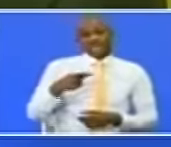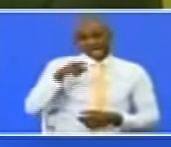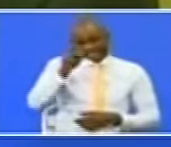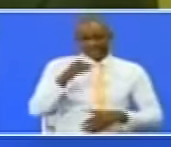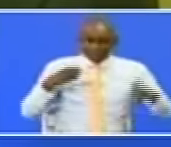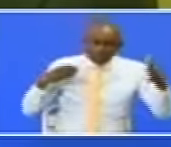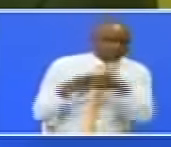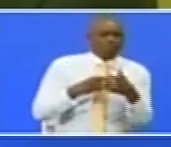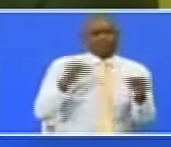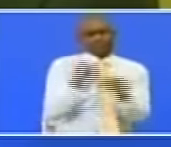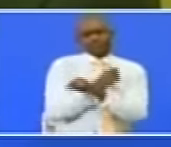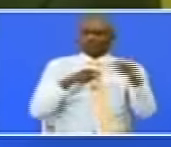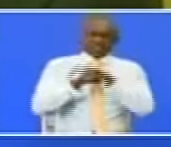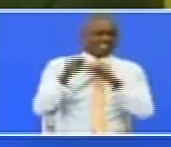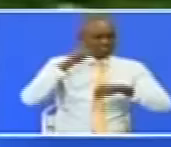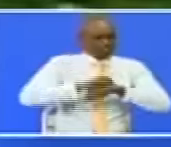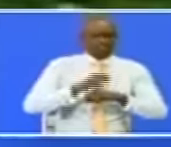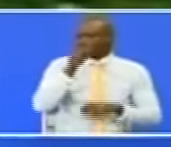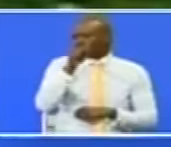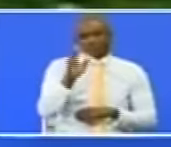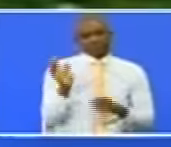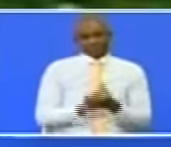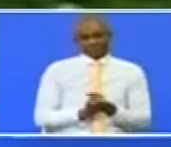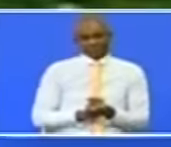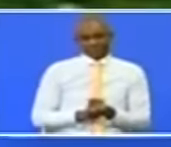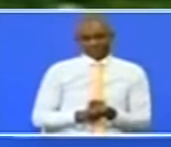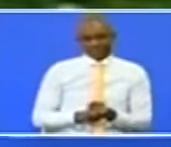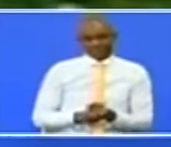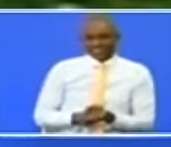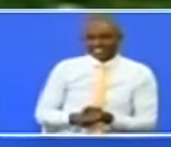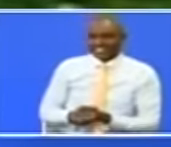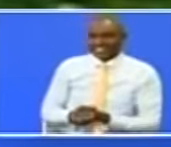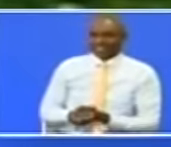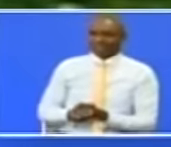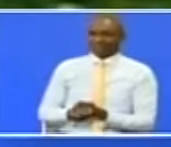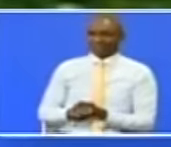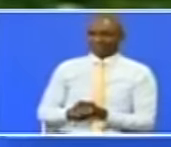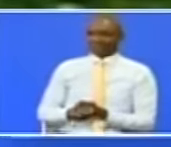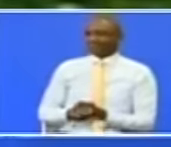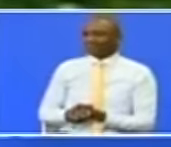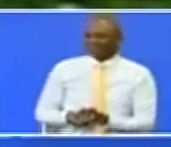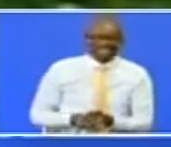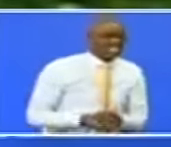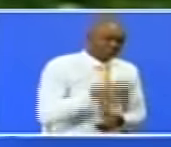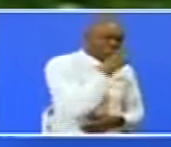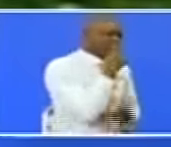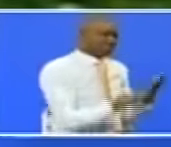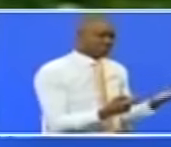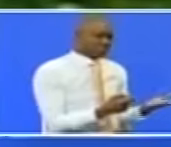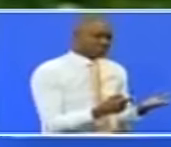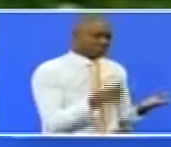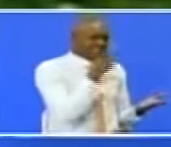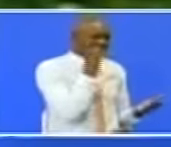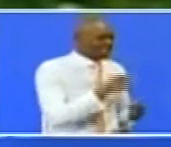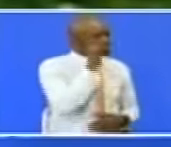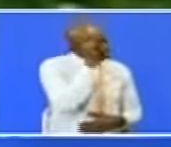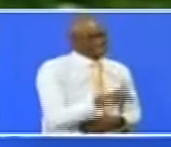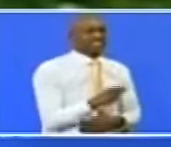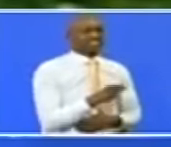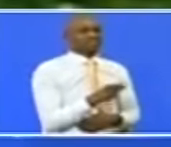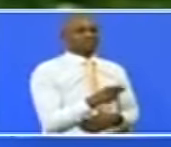was denied admission. Angetupa, you know, sababu halisi, but alisema kwamba vacancy is